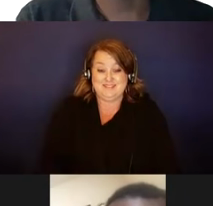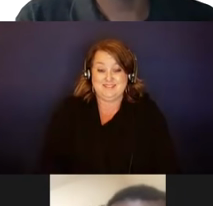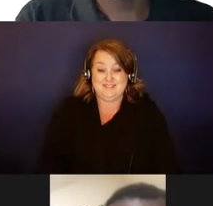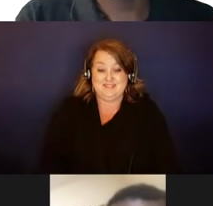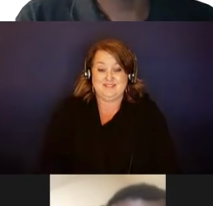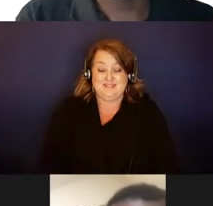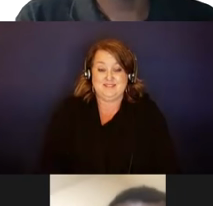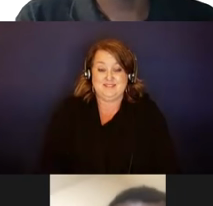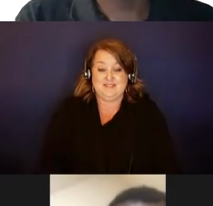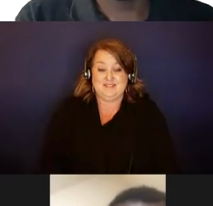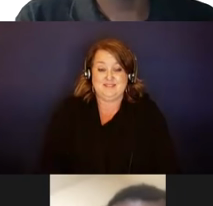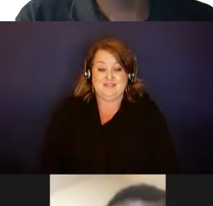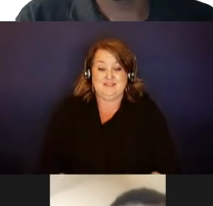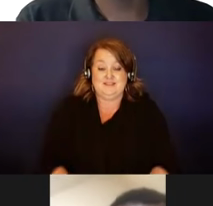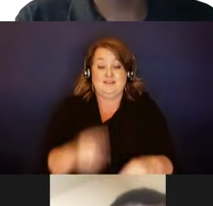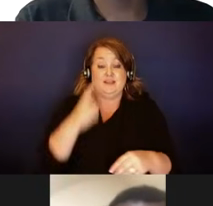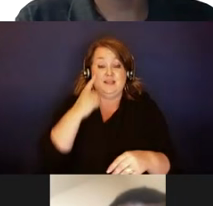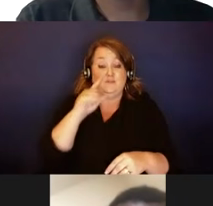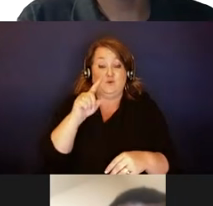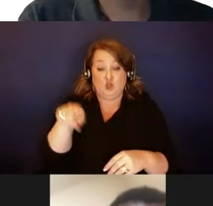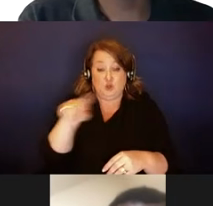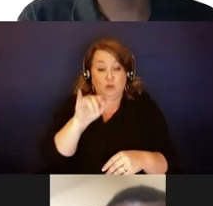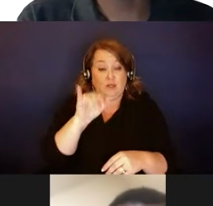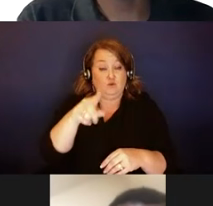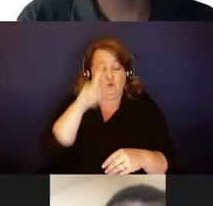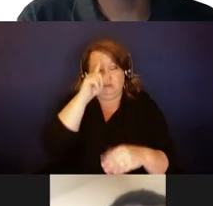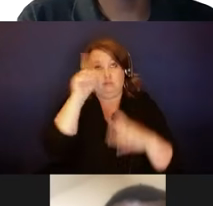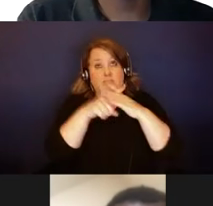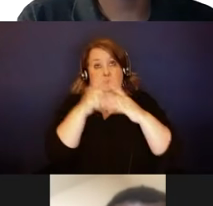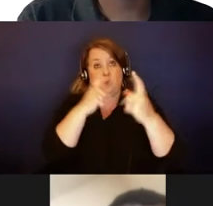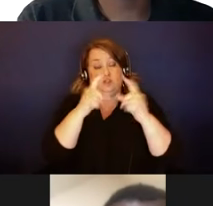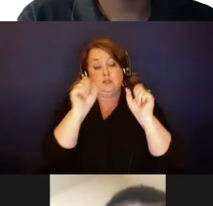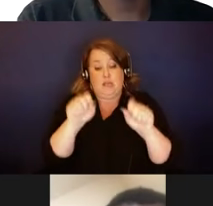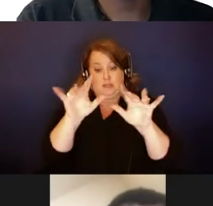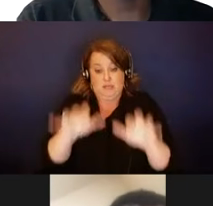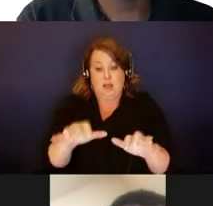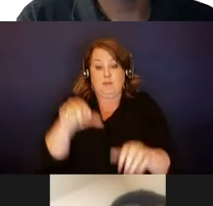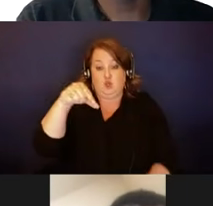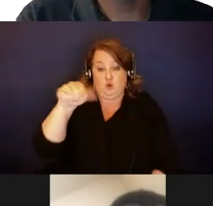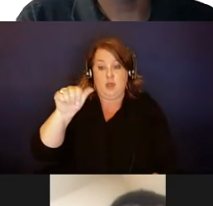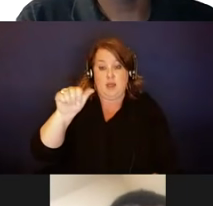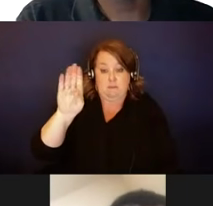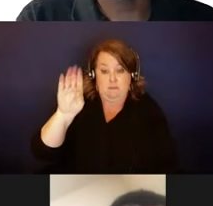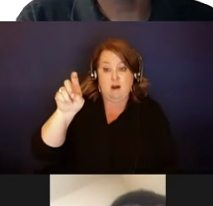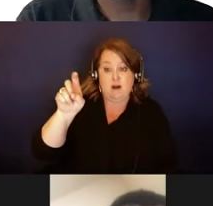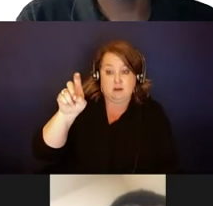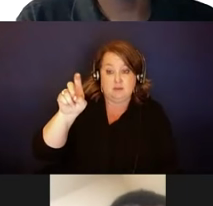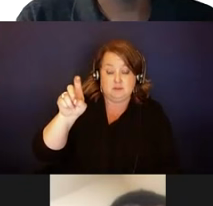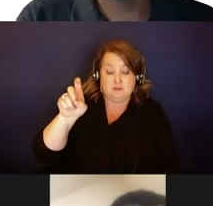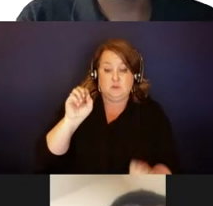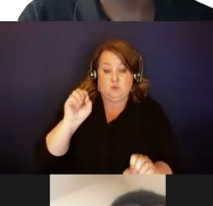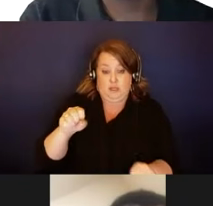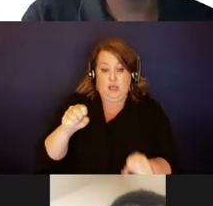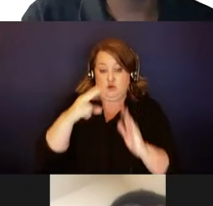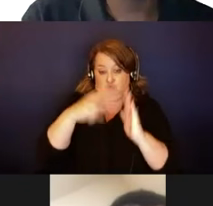and for those who haven't, if you have any questions, please put them in the Q&A box so we can read them out loud and